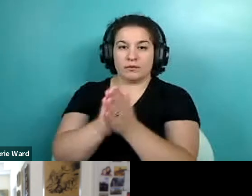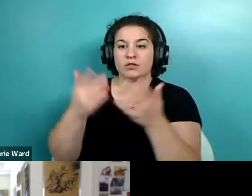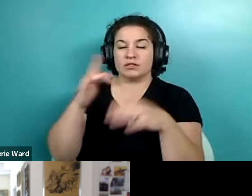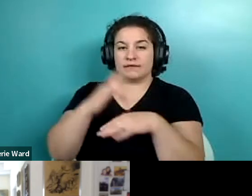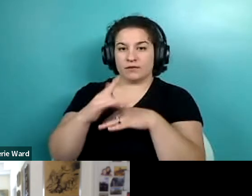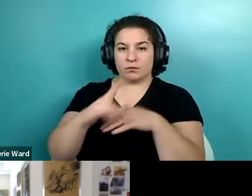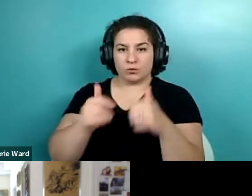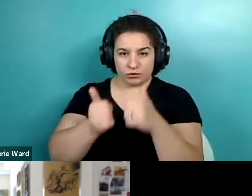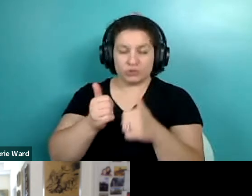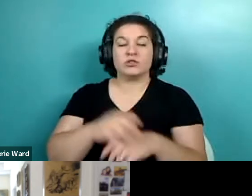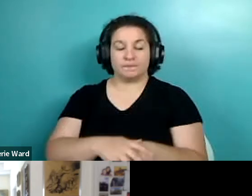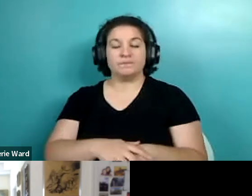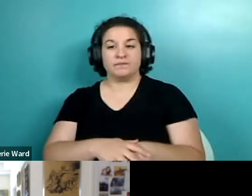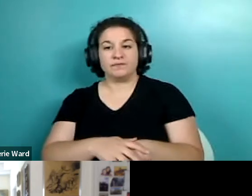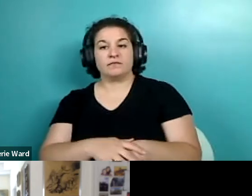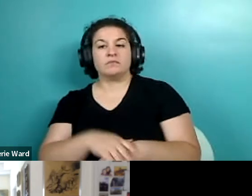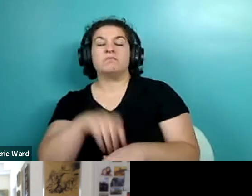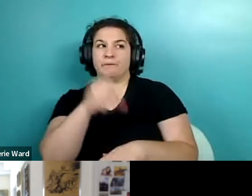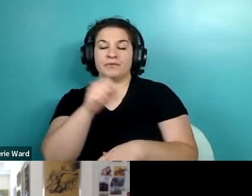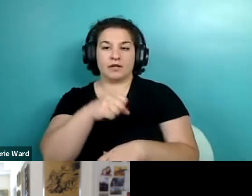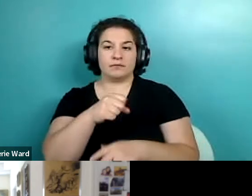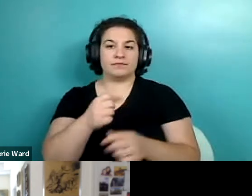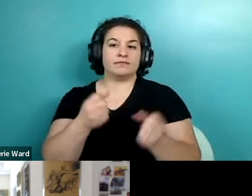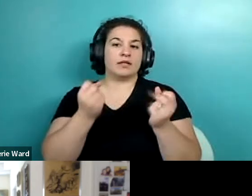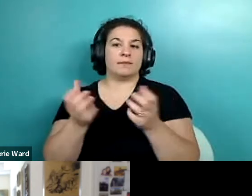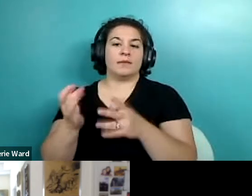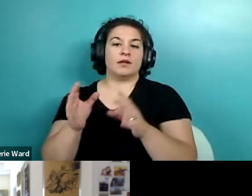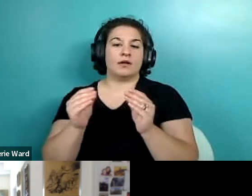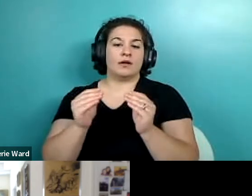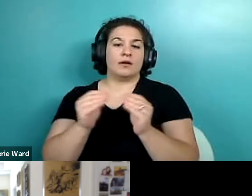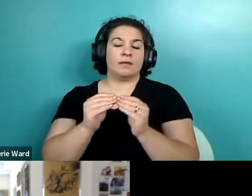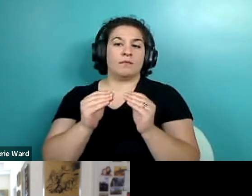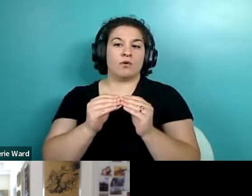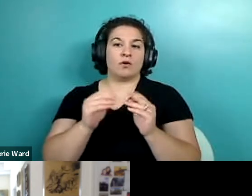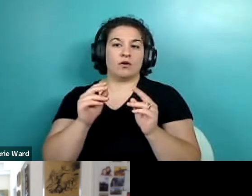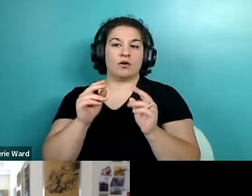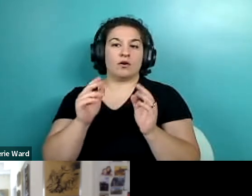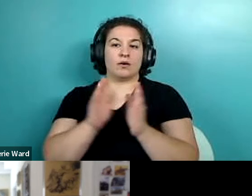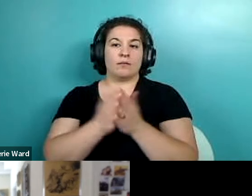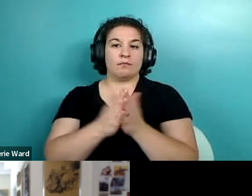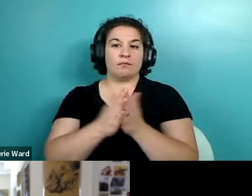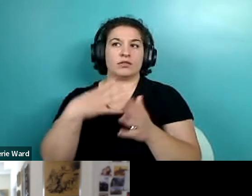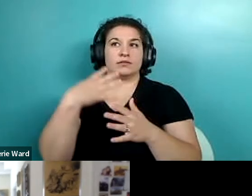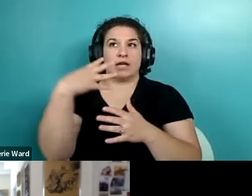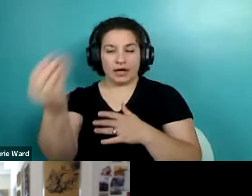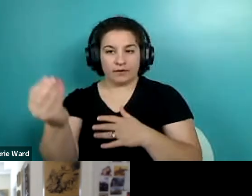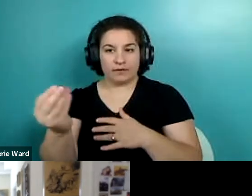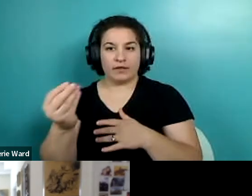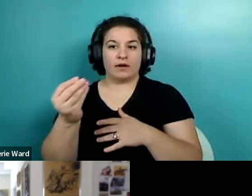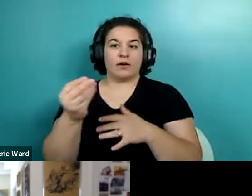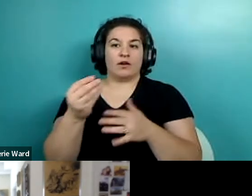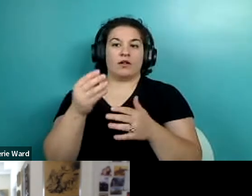Yeah, there's so many more titles out there than the ones that get highlighted and popular really